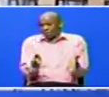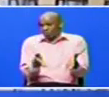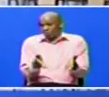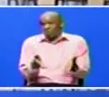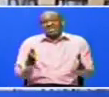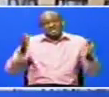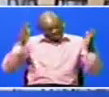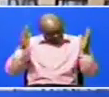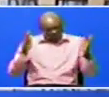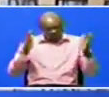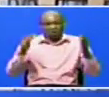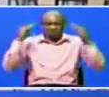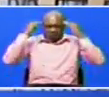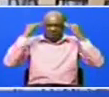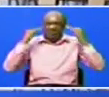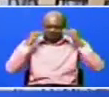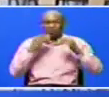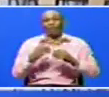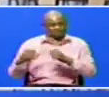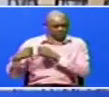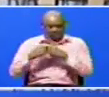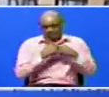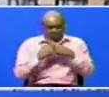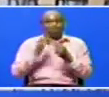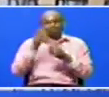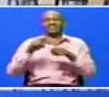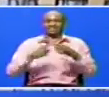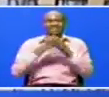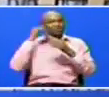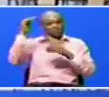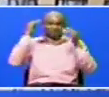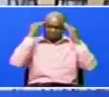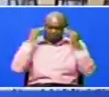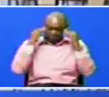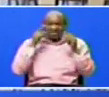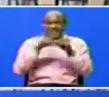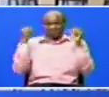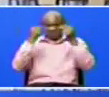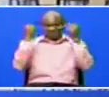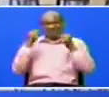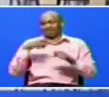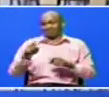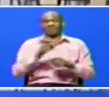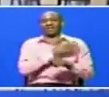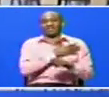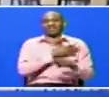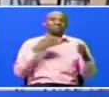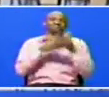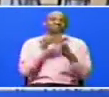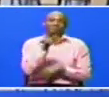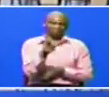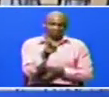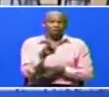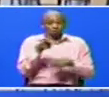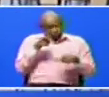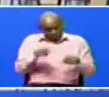huge legal battle looms at the Supreme Court as that victory has been challenged. Today, I returned to the Bomas